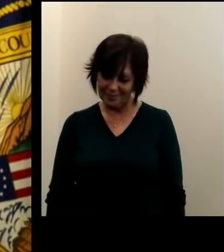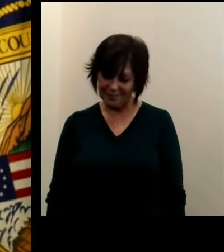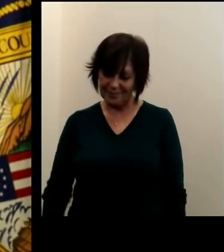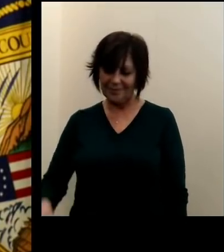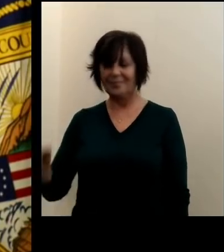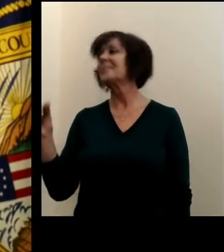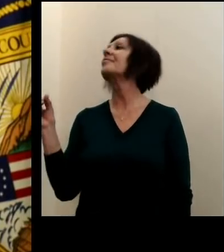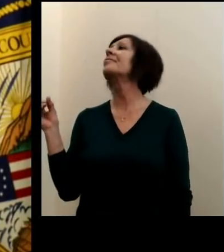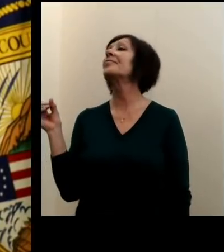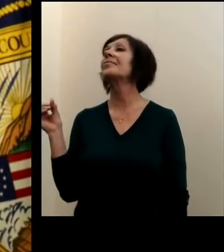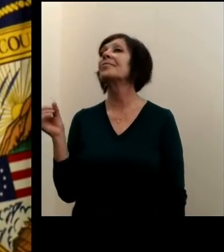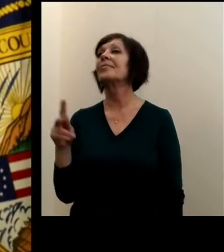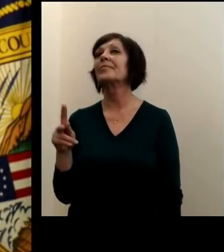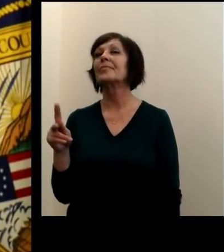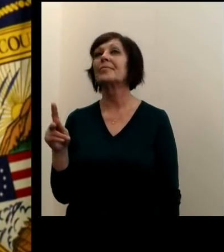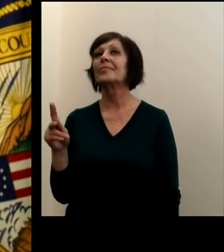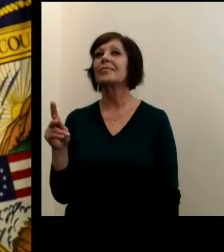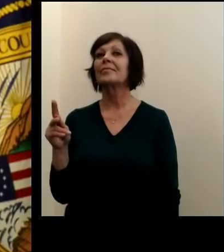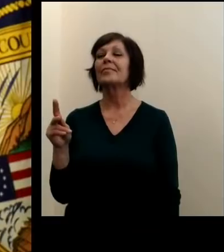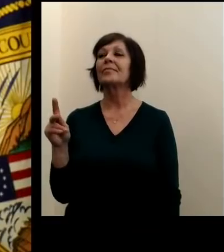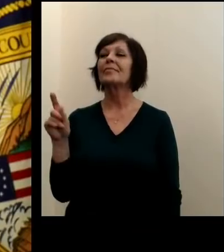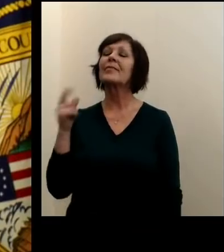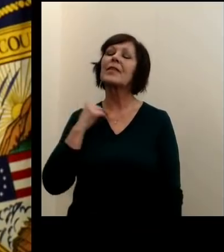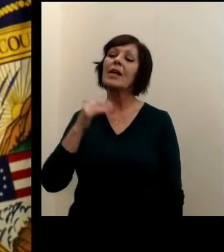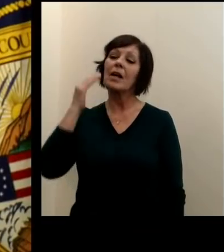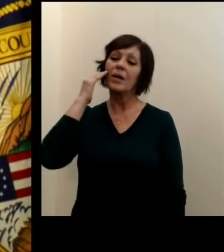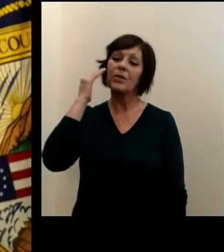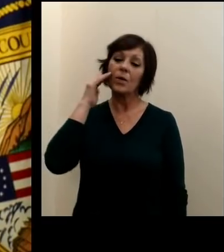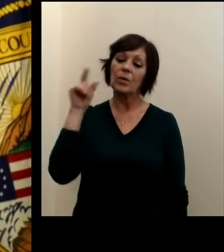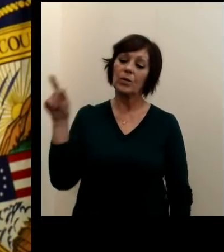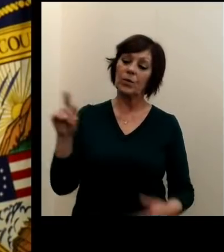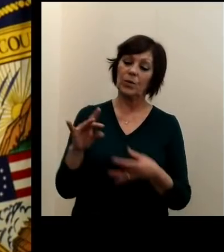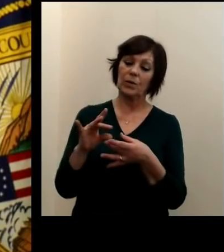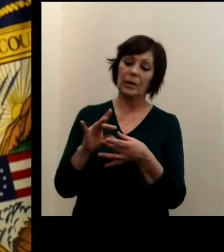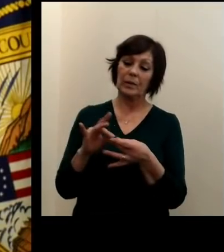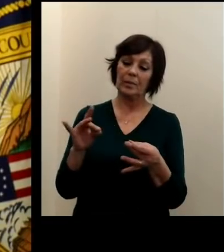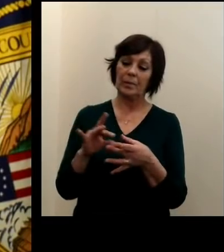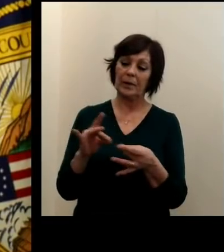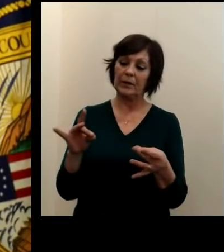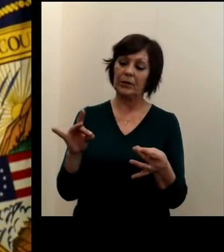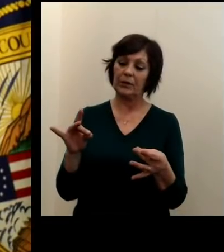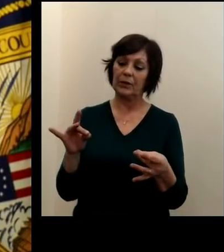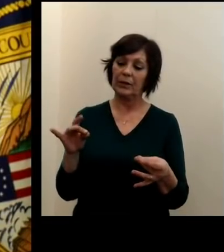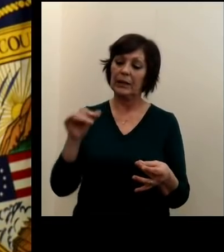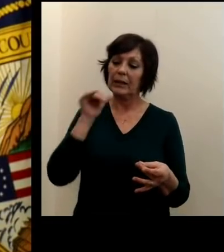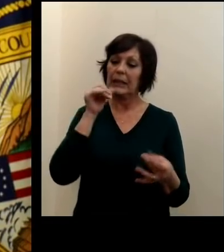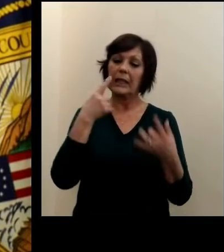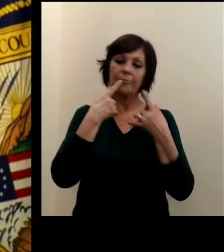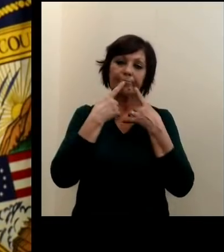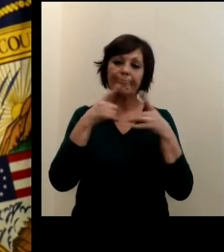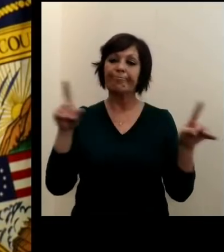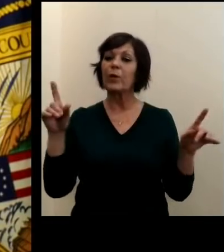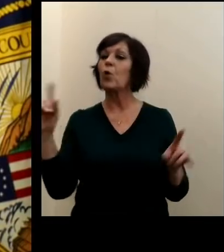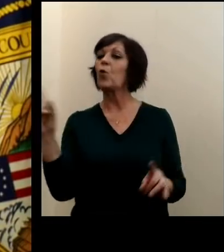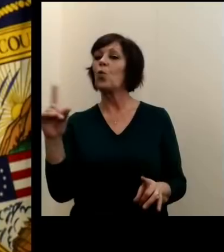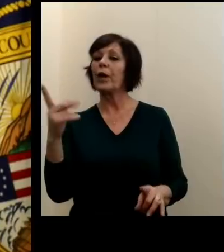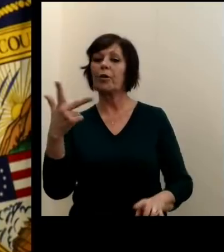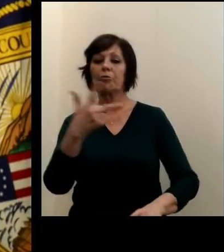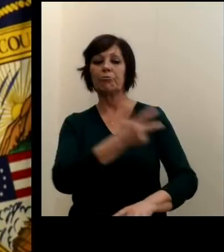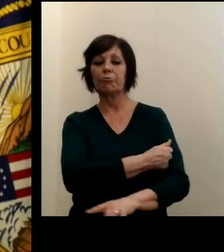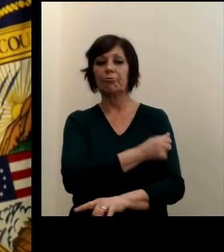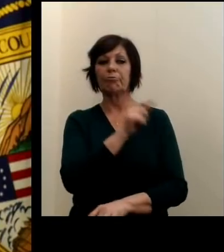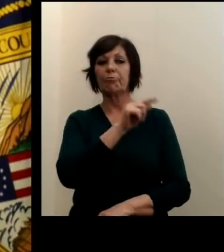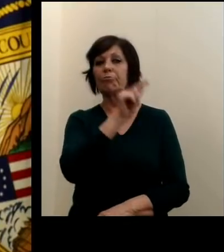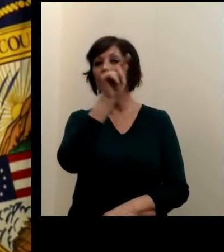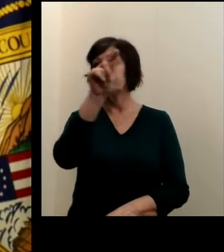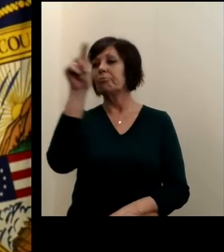Okay, great. Hey, listen, I know that, you mentioned not publicizing where these pod locations will be,